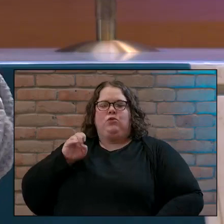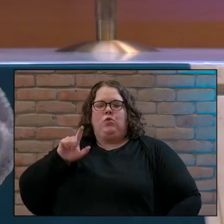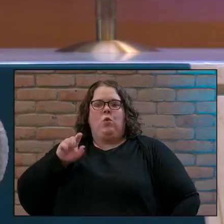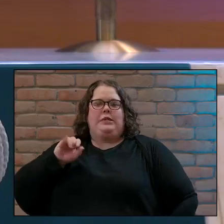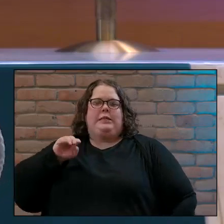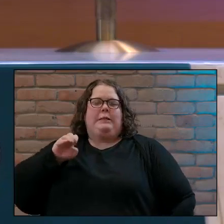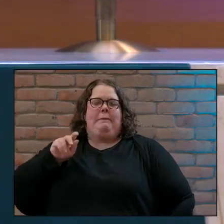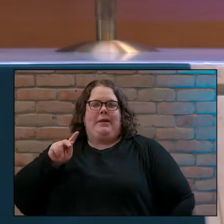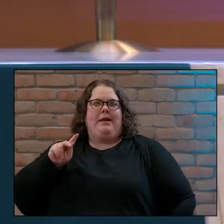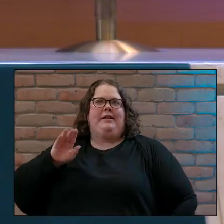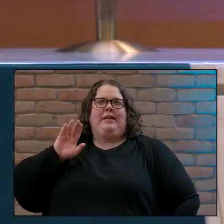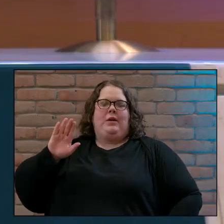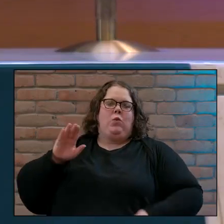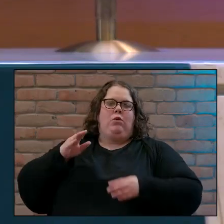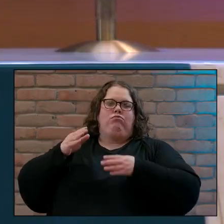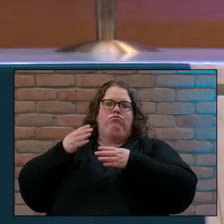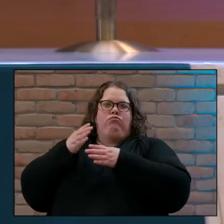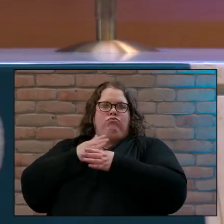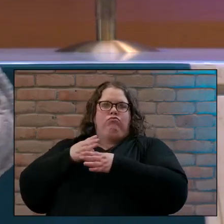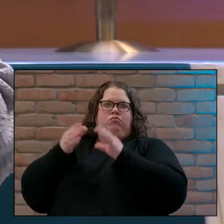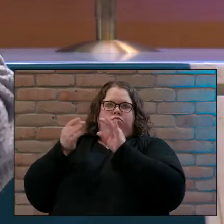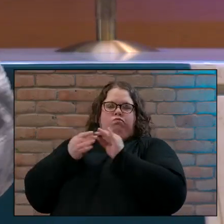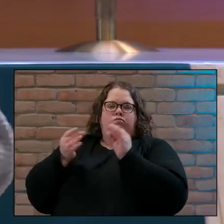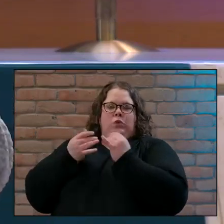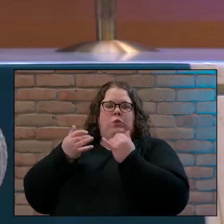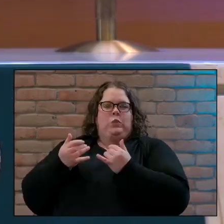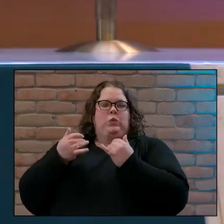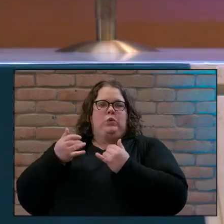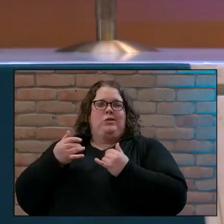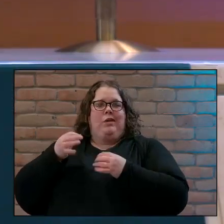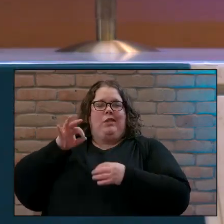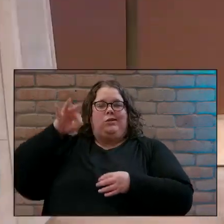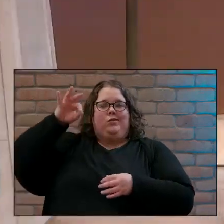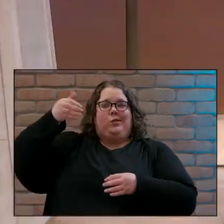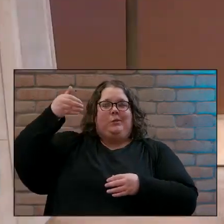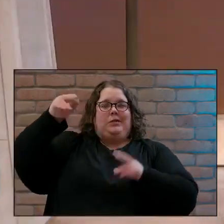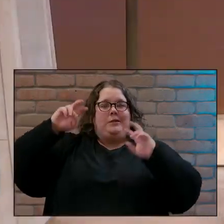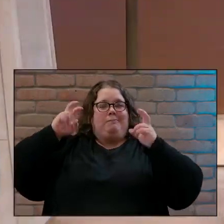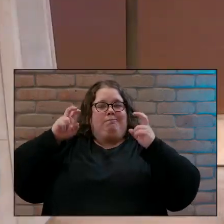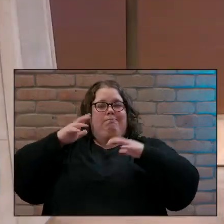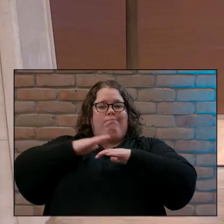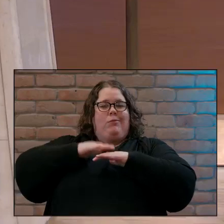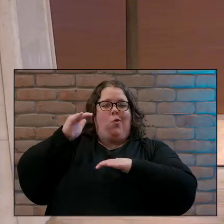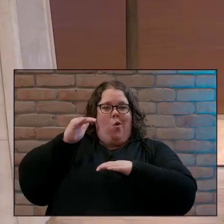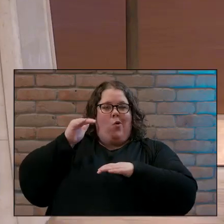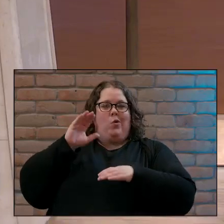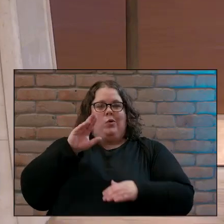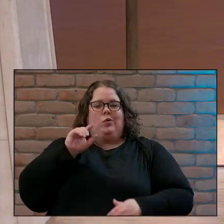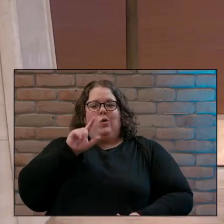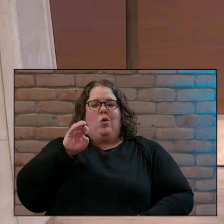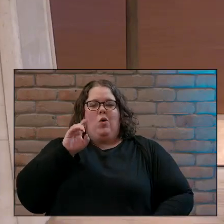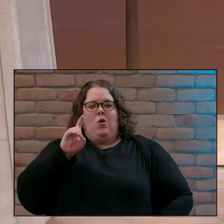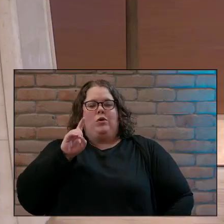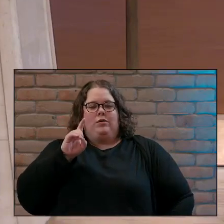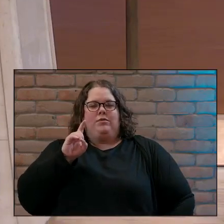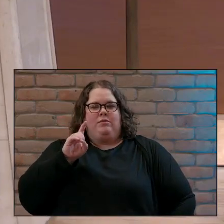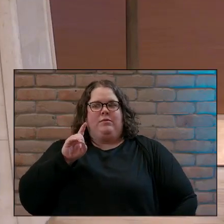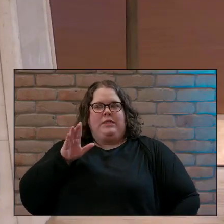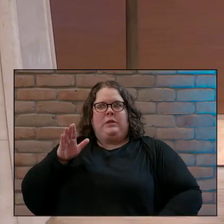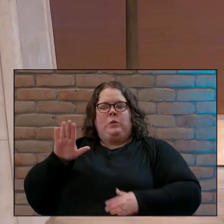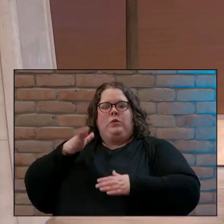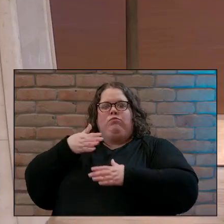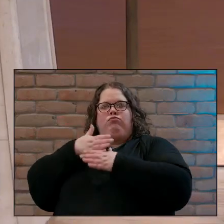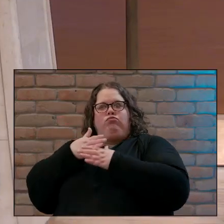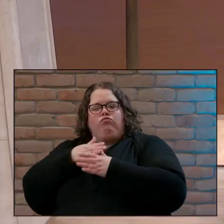as we continue in this sermon series titled Called. He's going to share with us what a life of